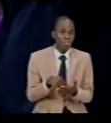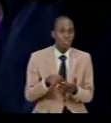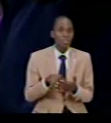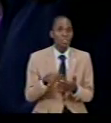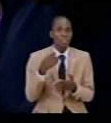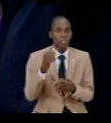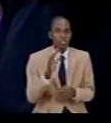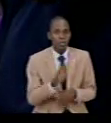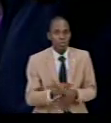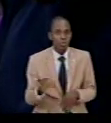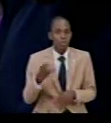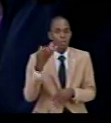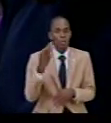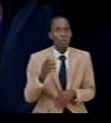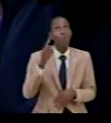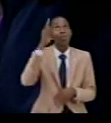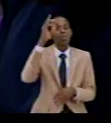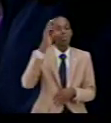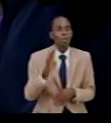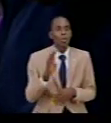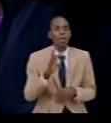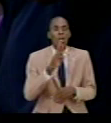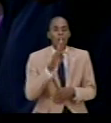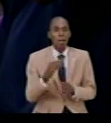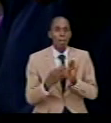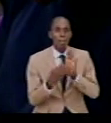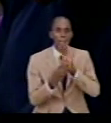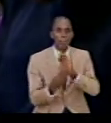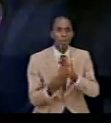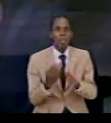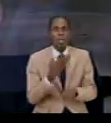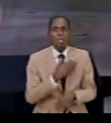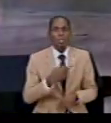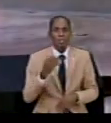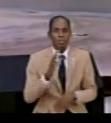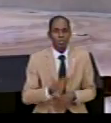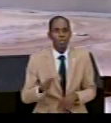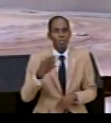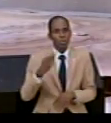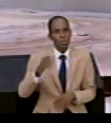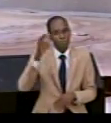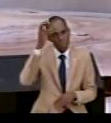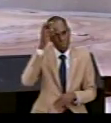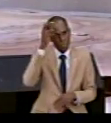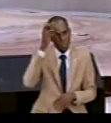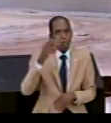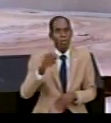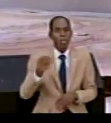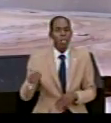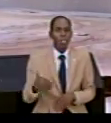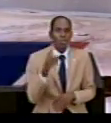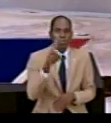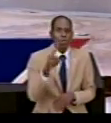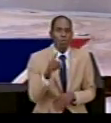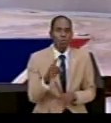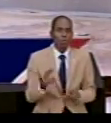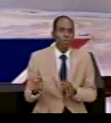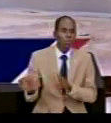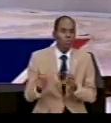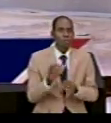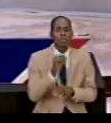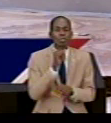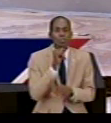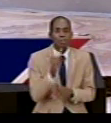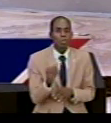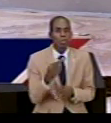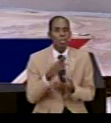the children of God are manifest, and the children of the devil. Whosoever doeth